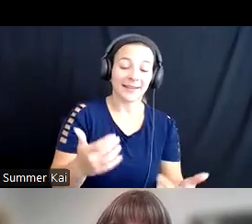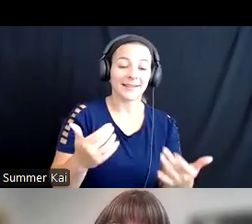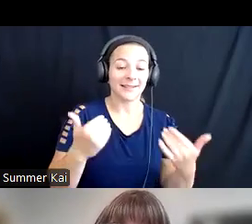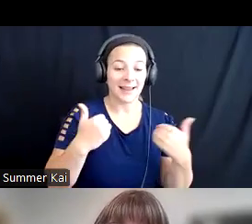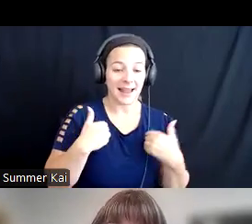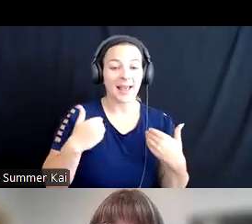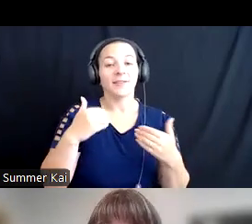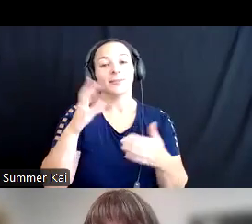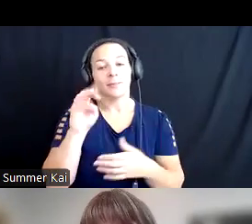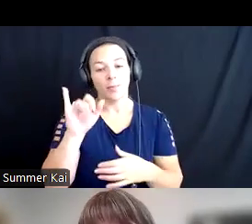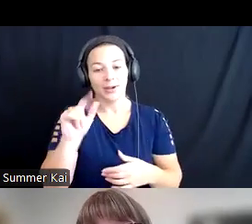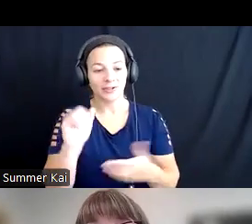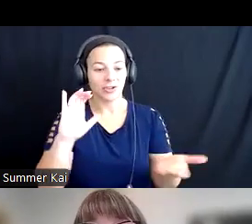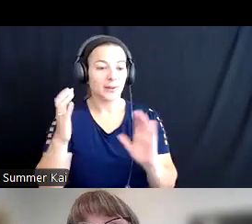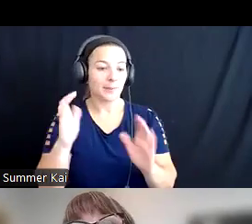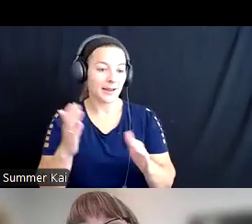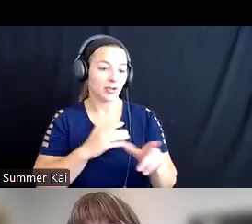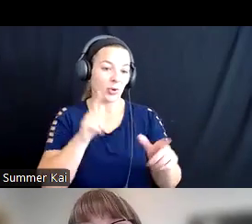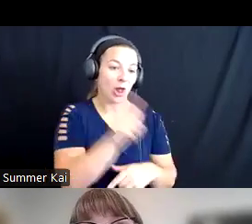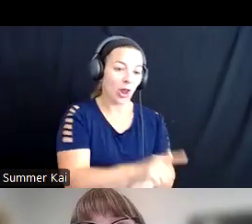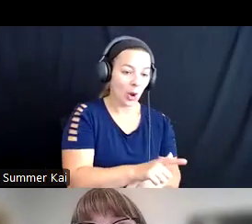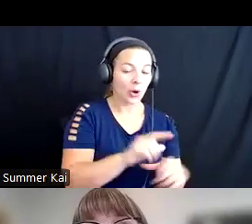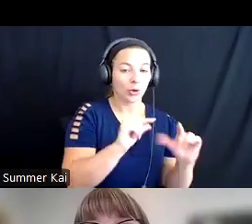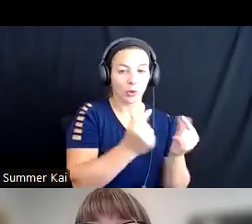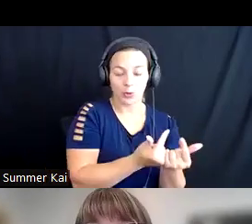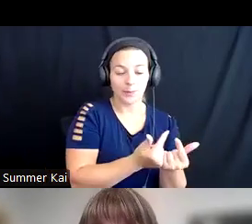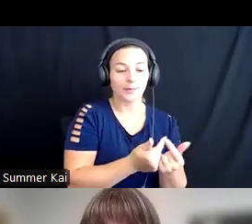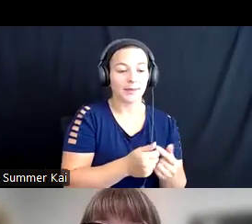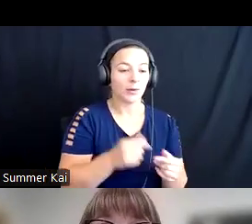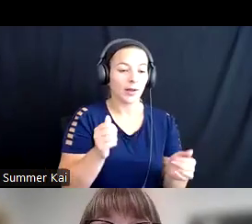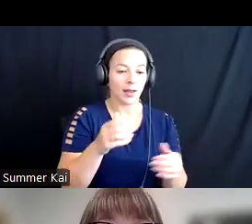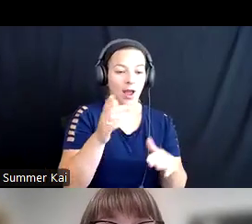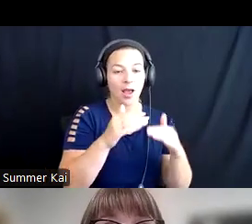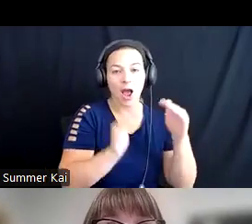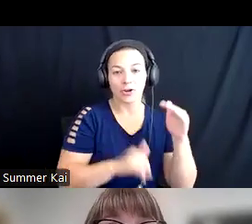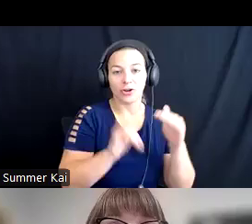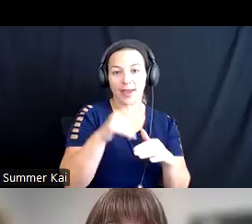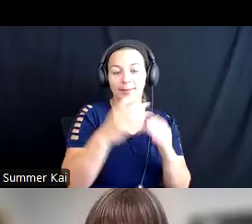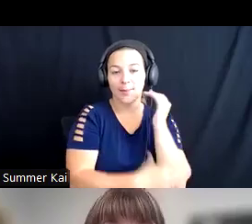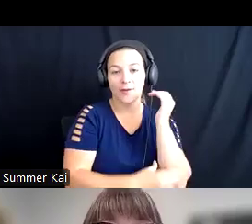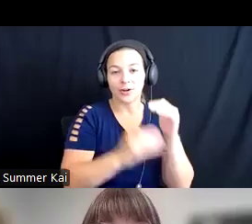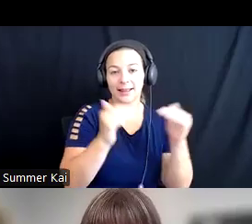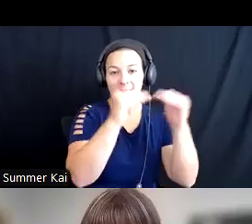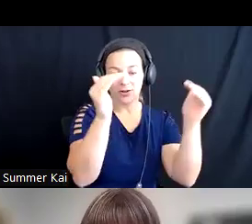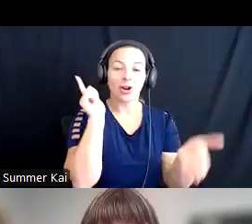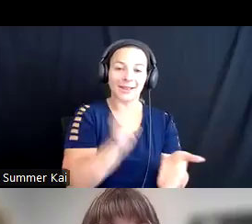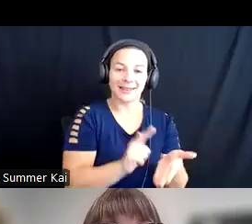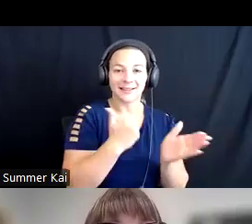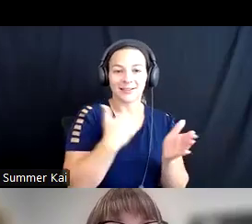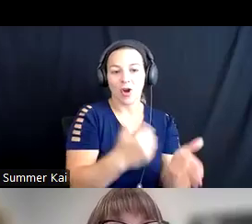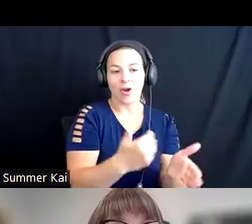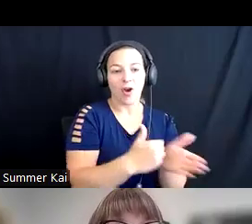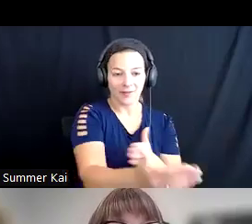under 139% federal poverty level, a little bit less likely than the higher income folks. Next